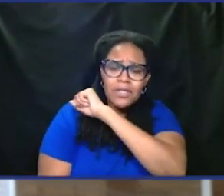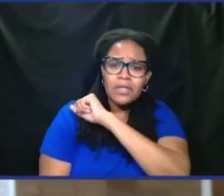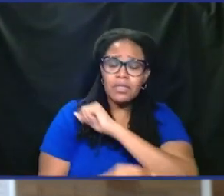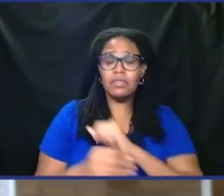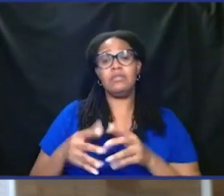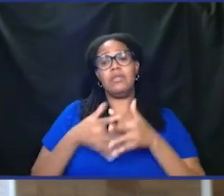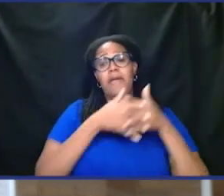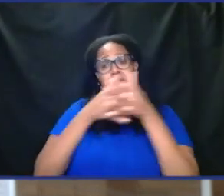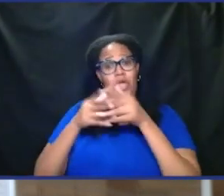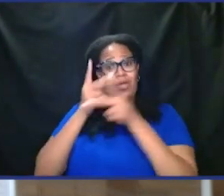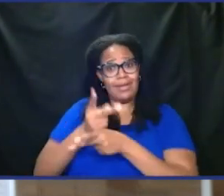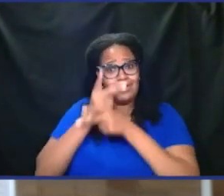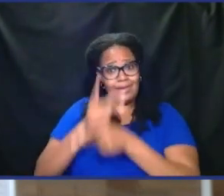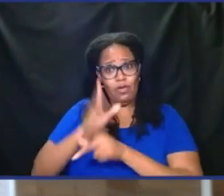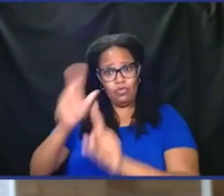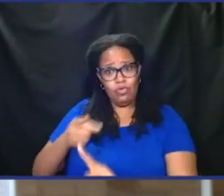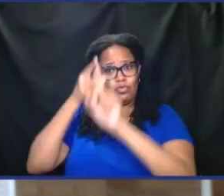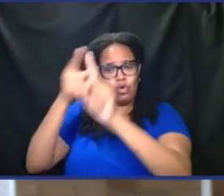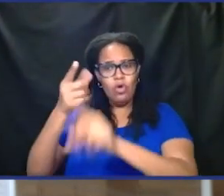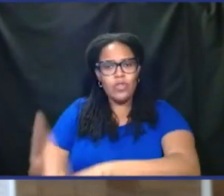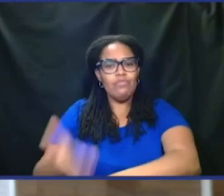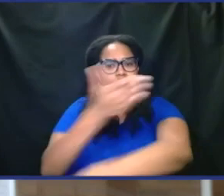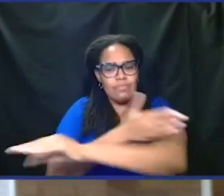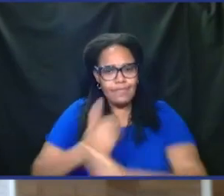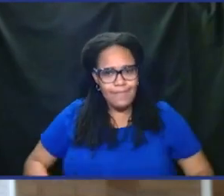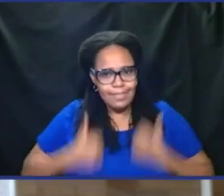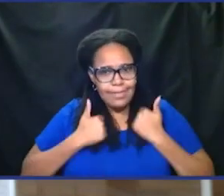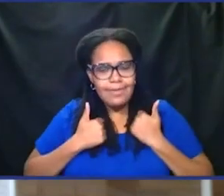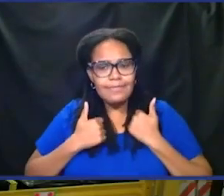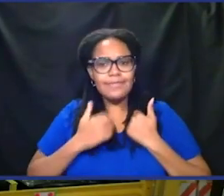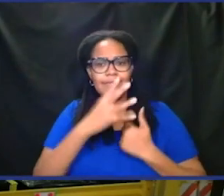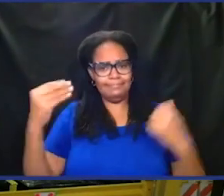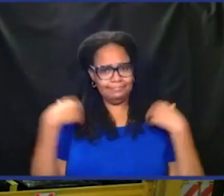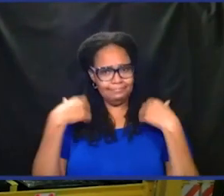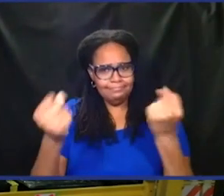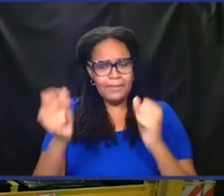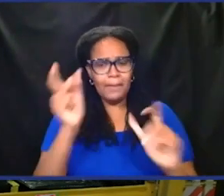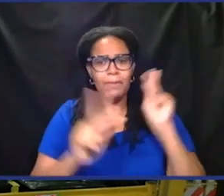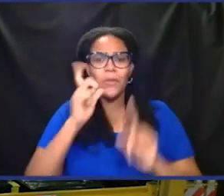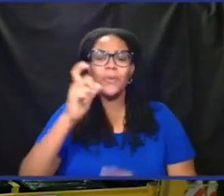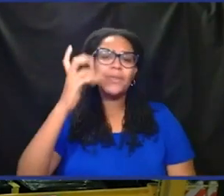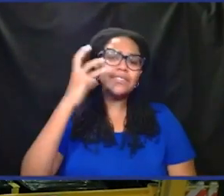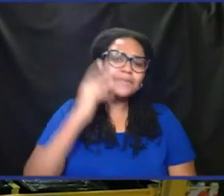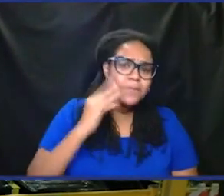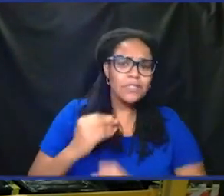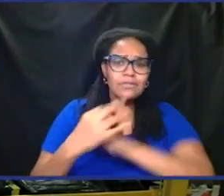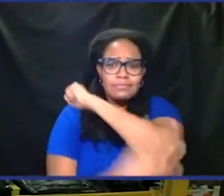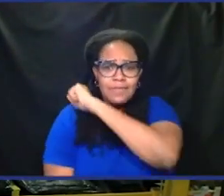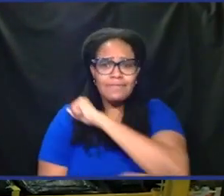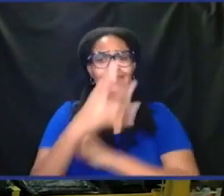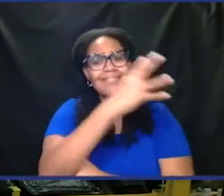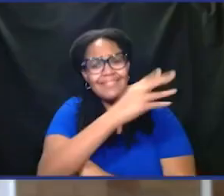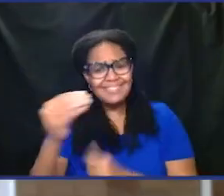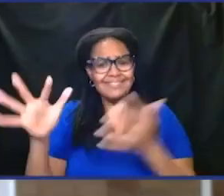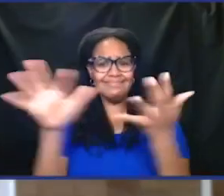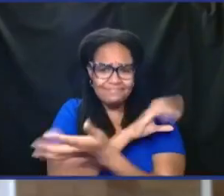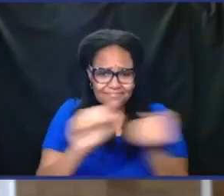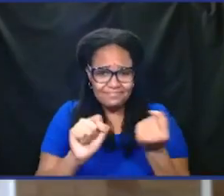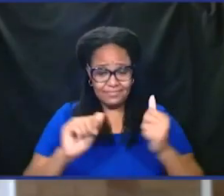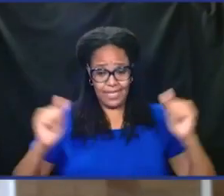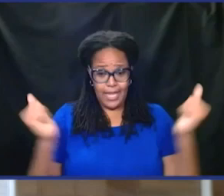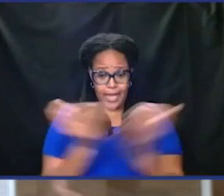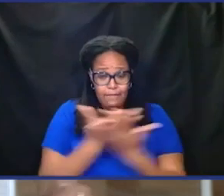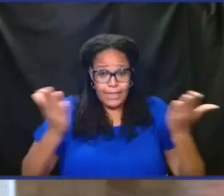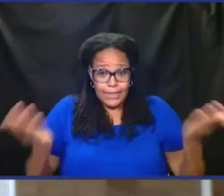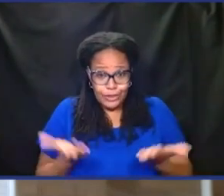save lives and improve health of those affected by poverty and disaster. Everything here in Americares Distribution Center,